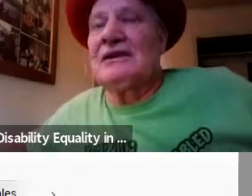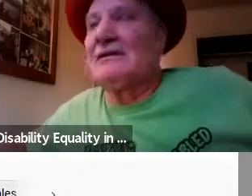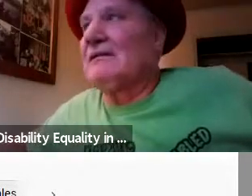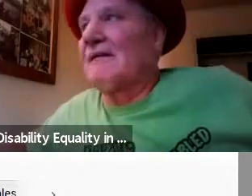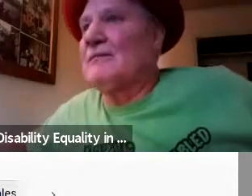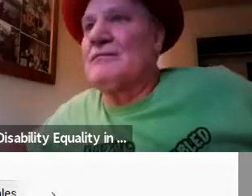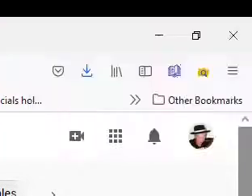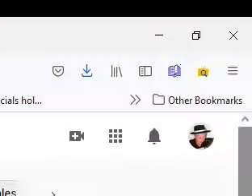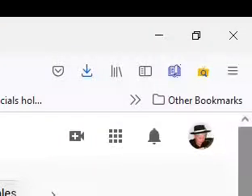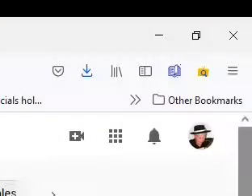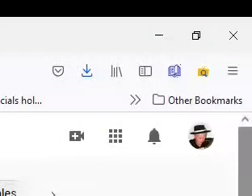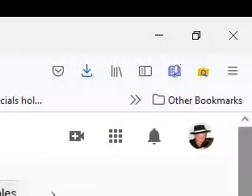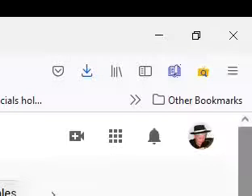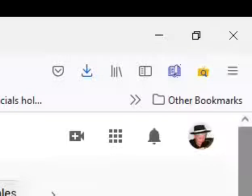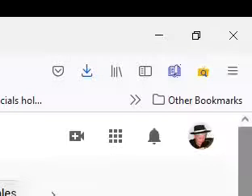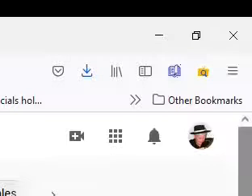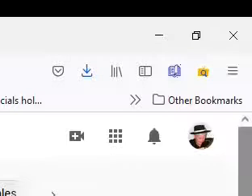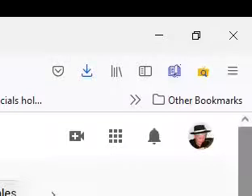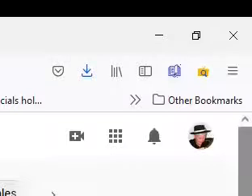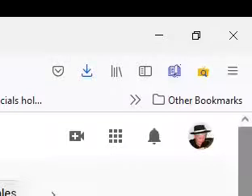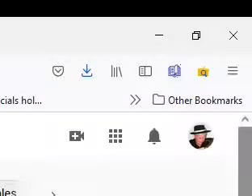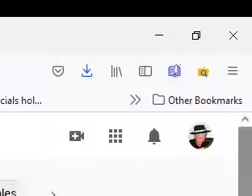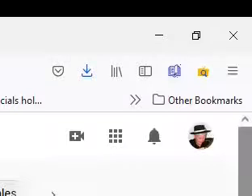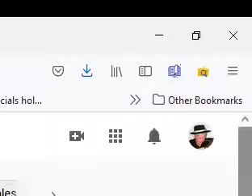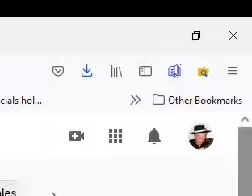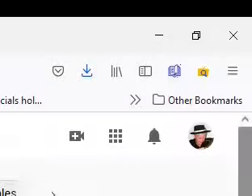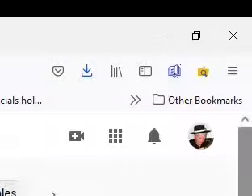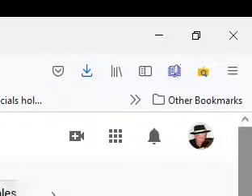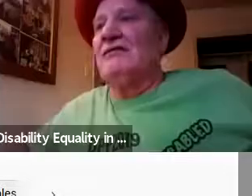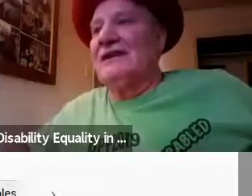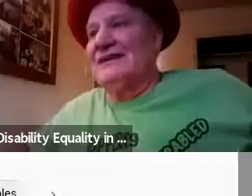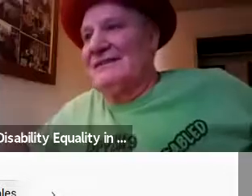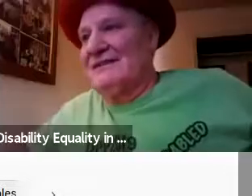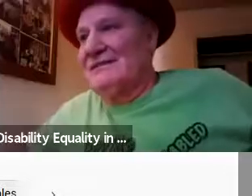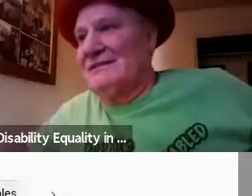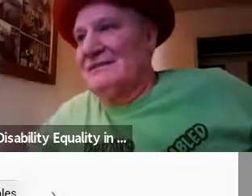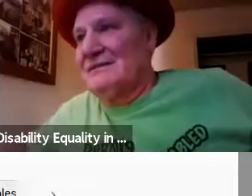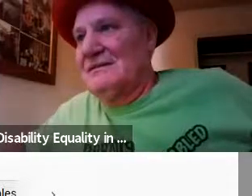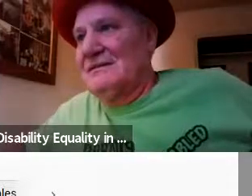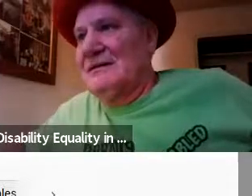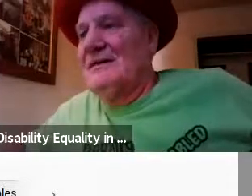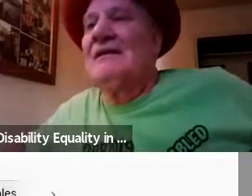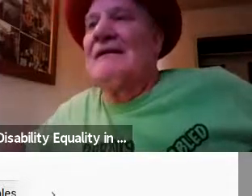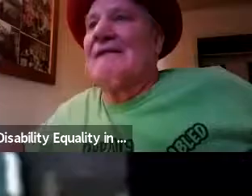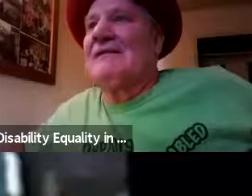The right-hand corner at the bottom. Click that so it's a full screen. Oh, yes.